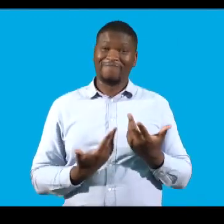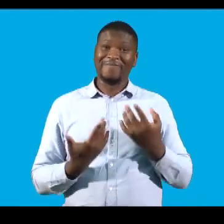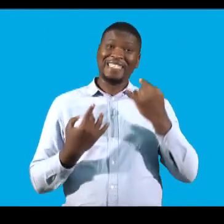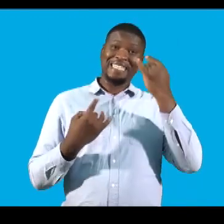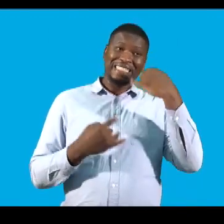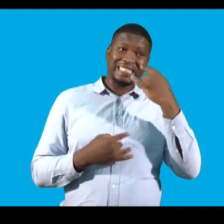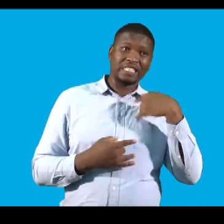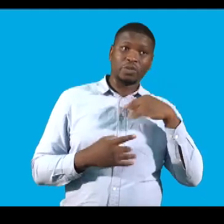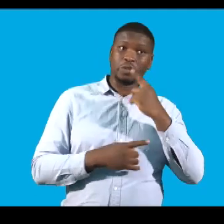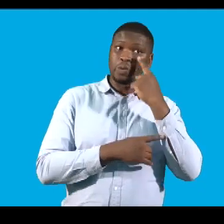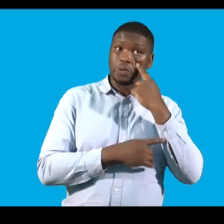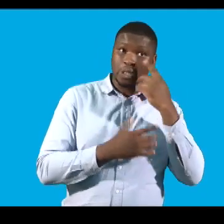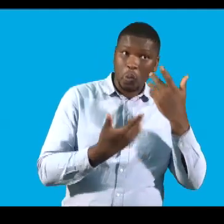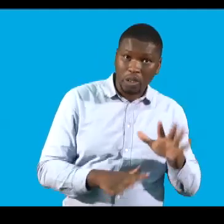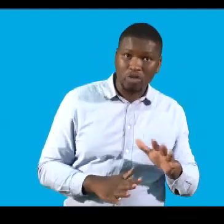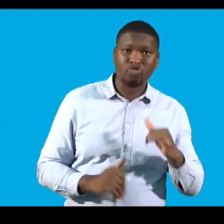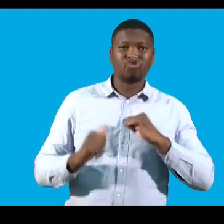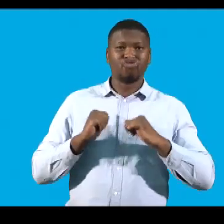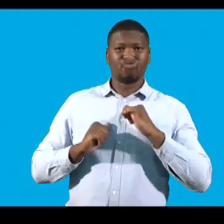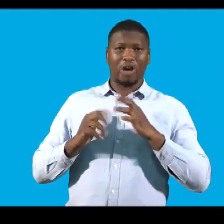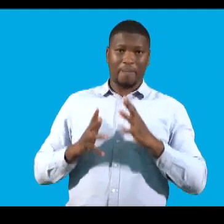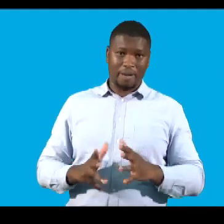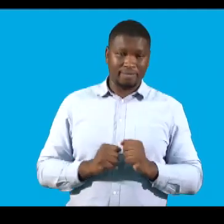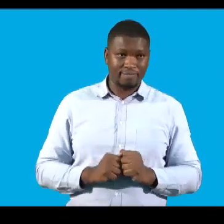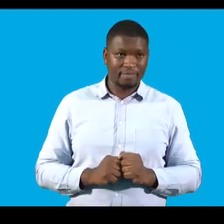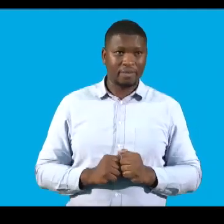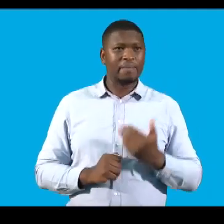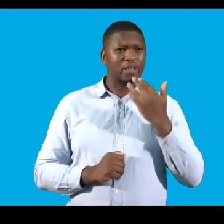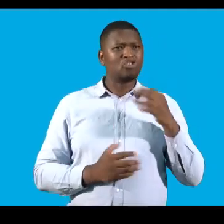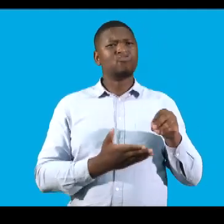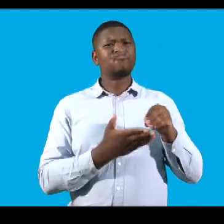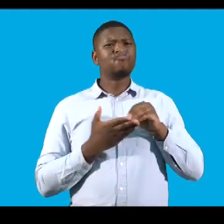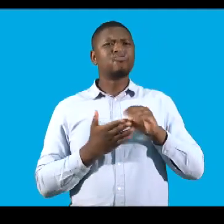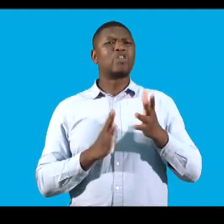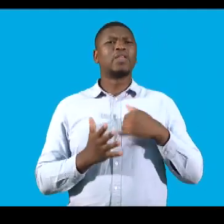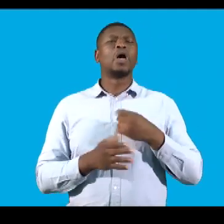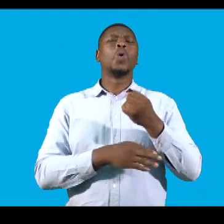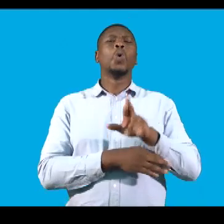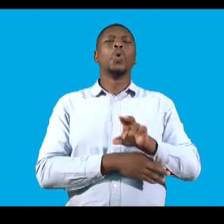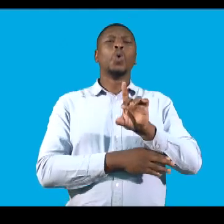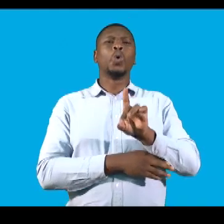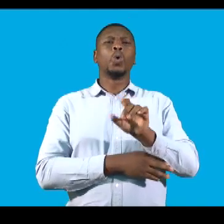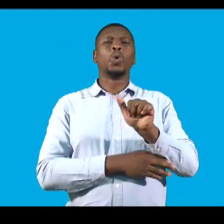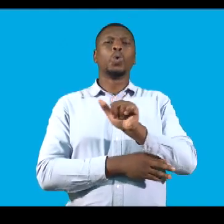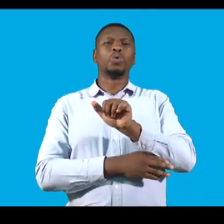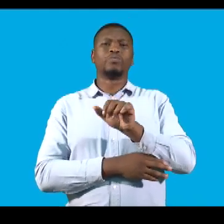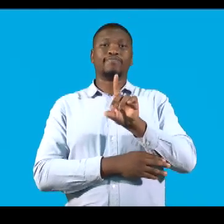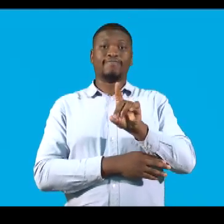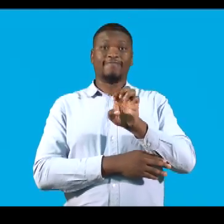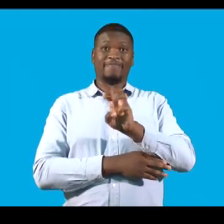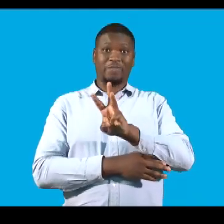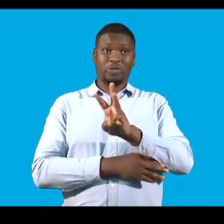witnessed dramas. So let's identify, bring me rather all the dews, tears of